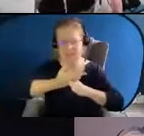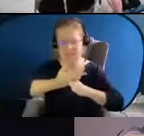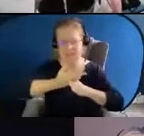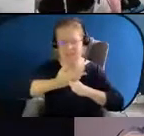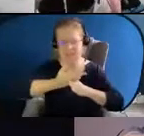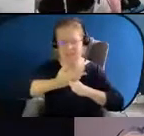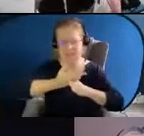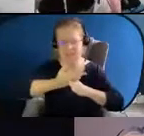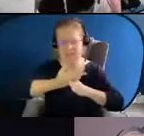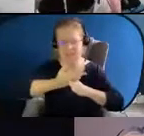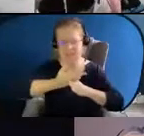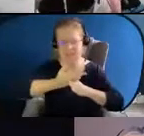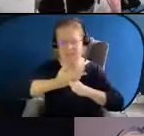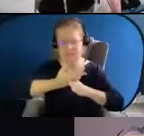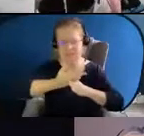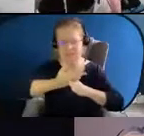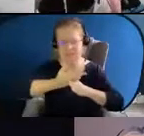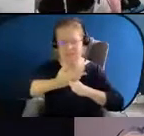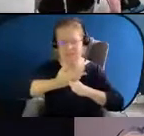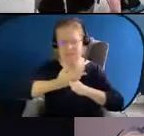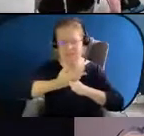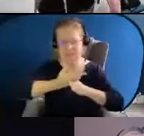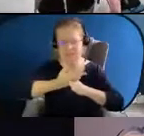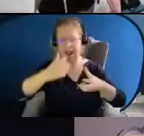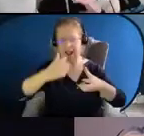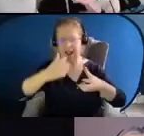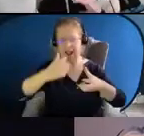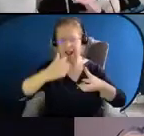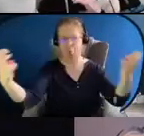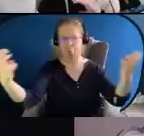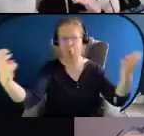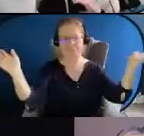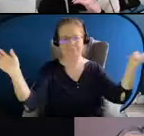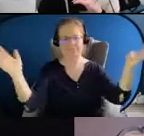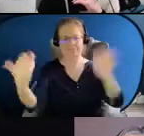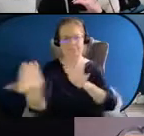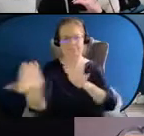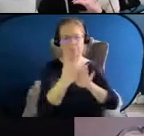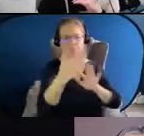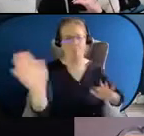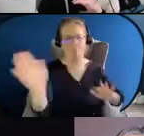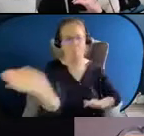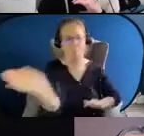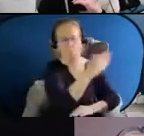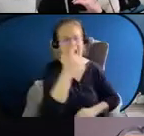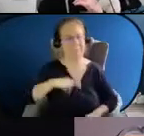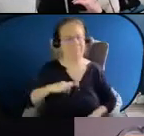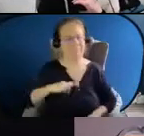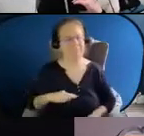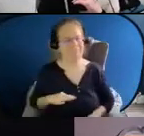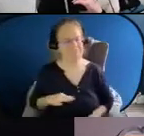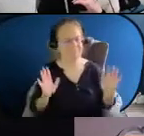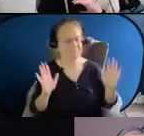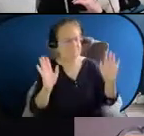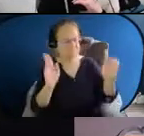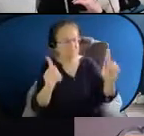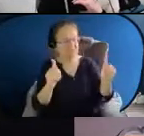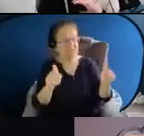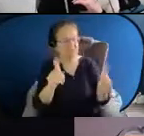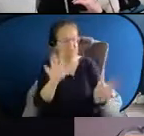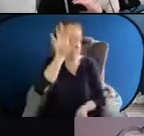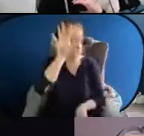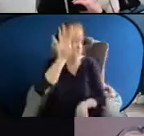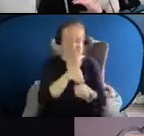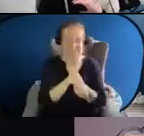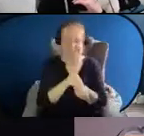as wide of an audience as I possibly can so that everybody can benefit from this. That's kind of what I'm seeing.